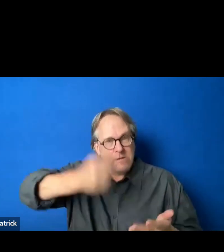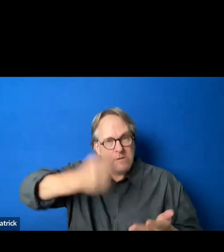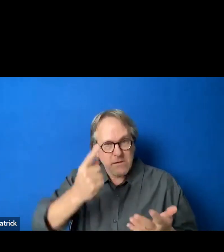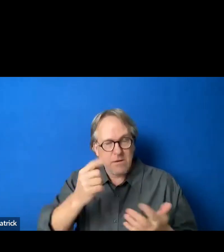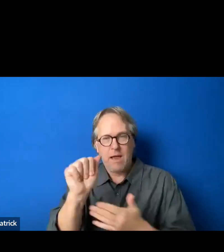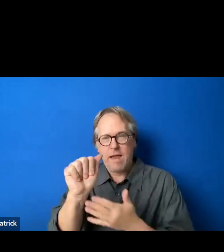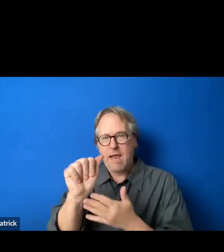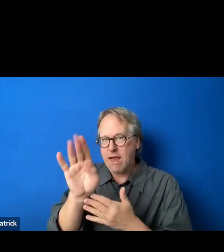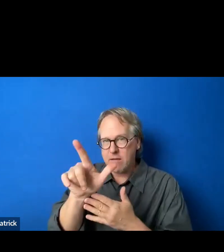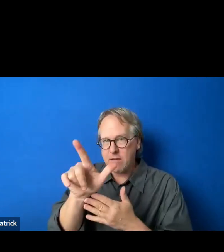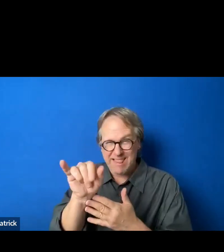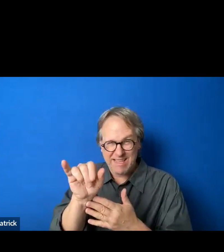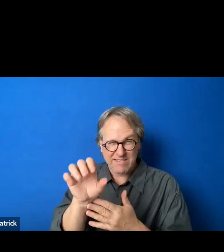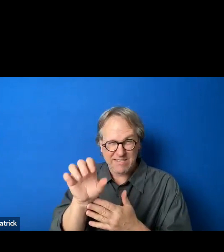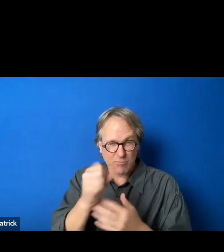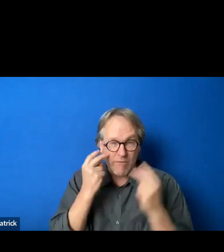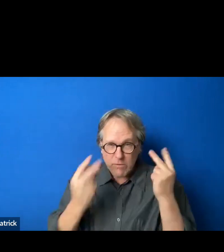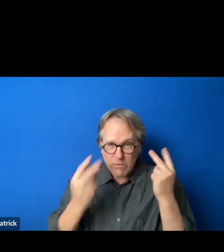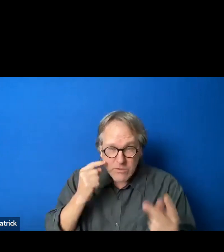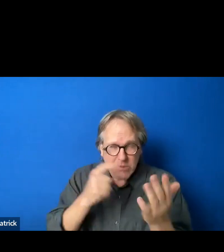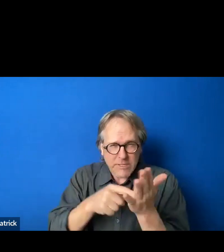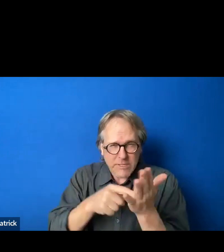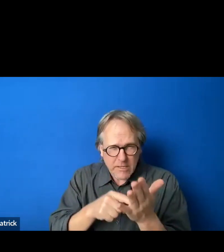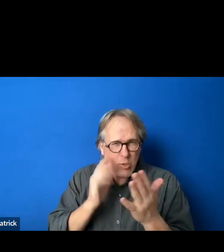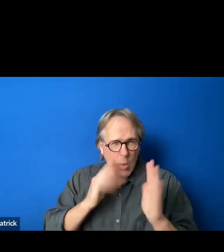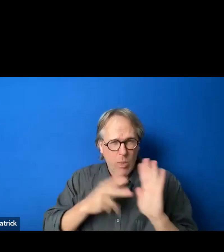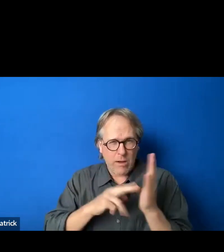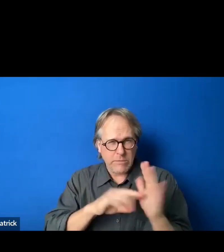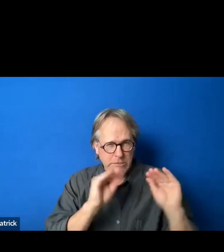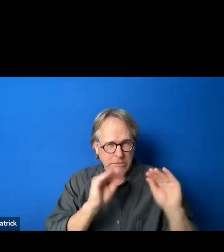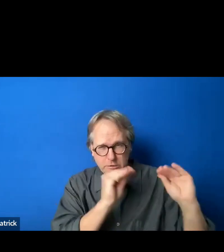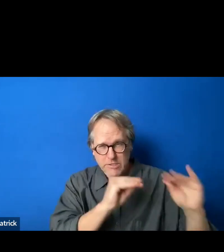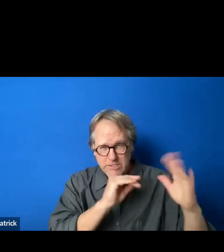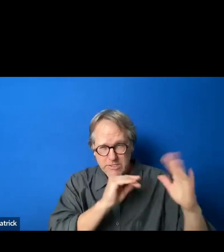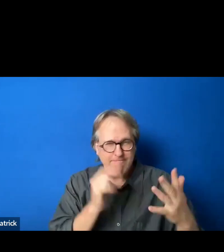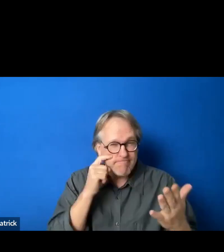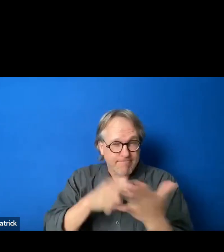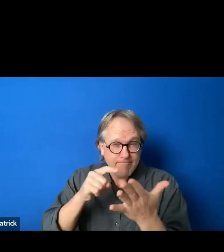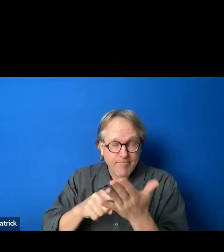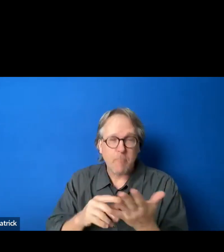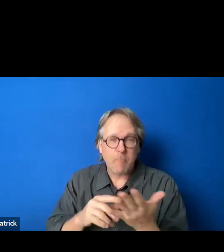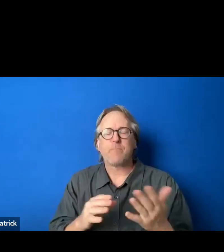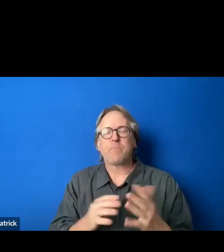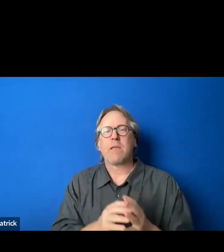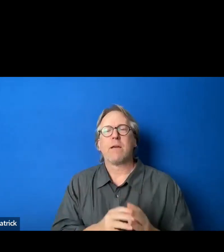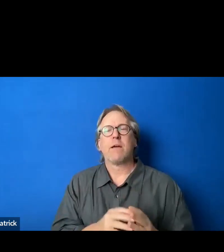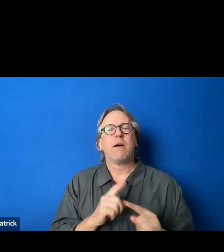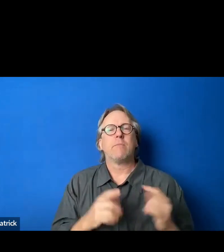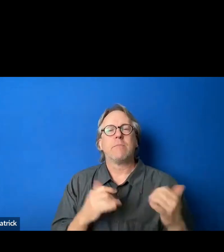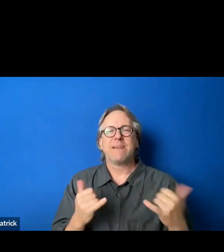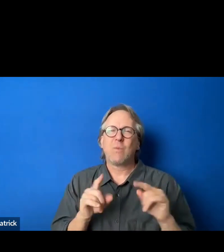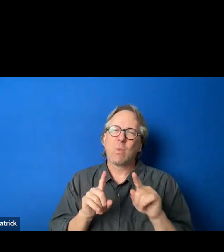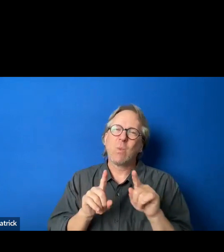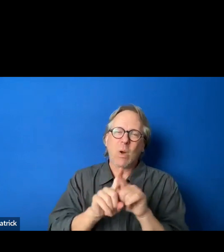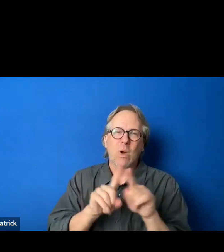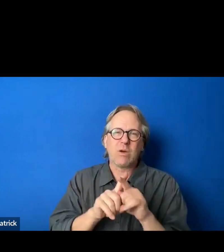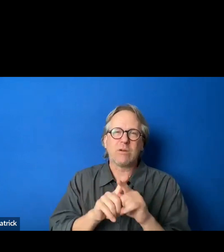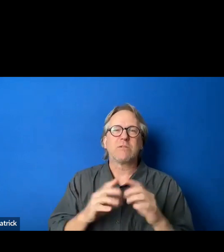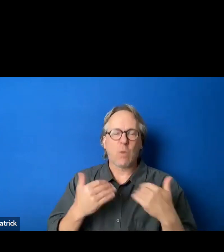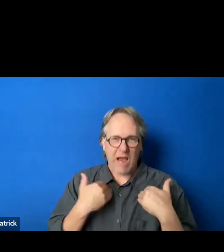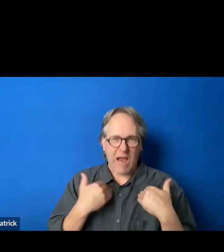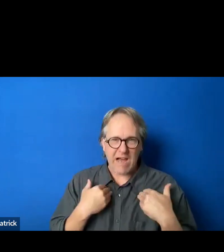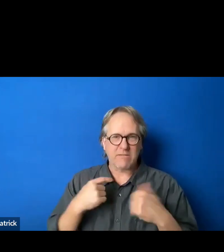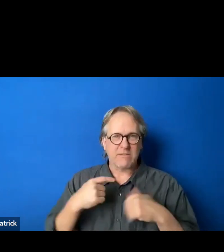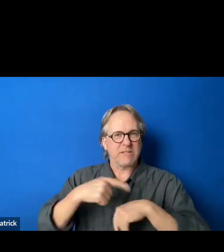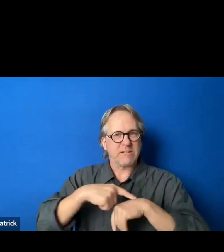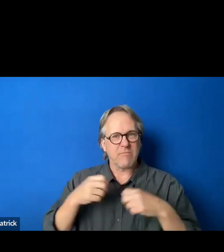is and to know it when they find it and all of that work. It means a whole lot more when we also get an opportunity to